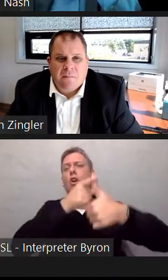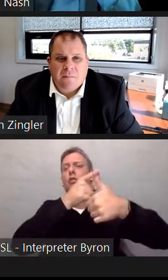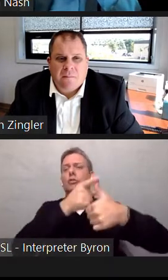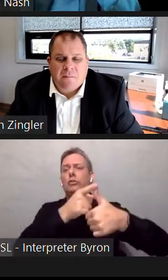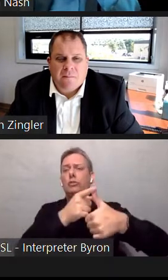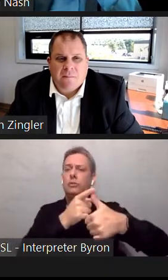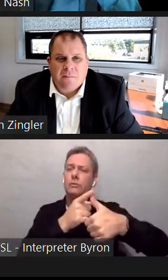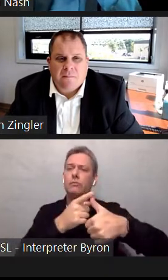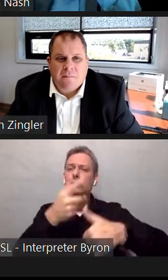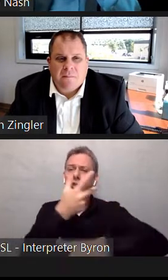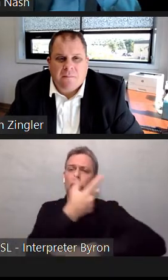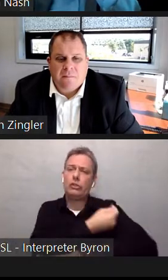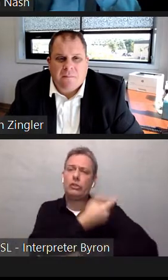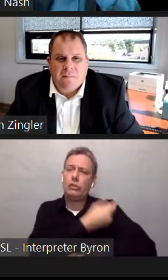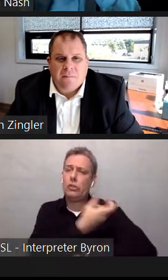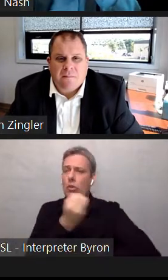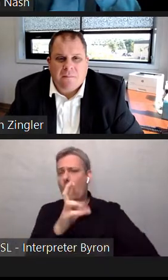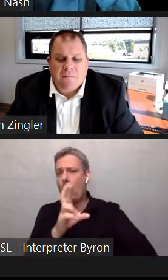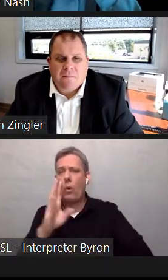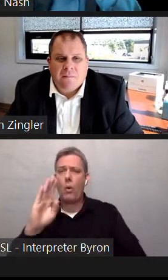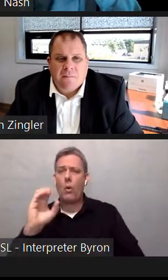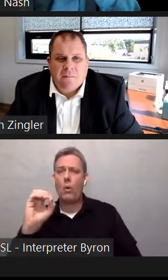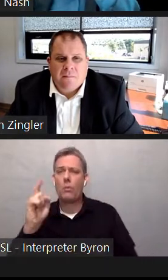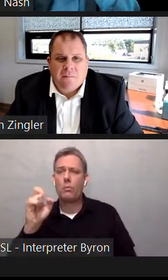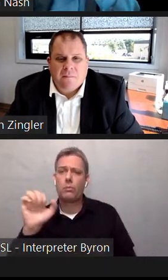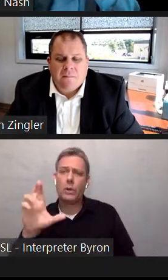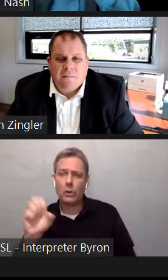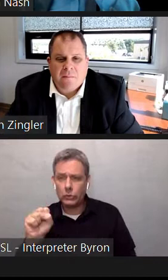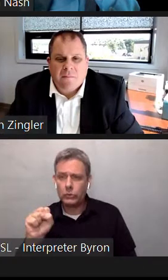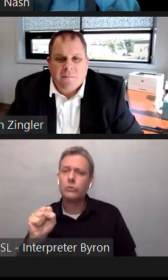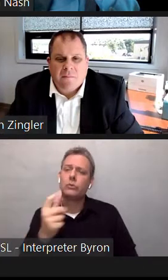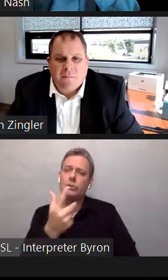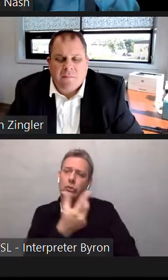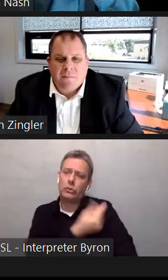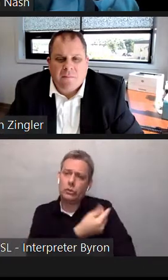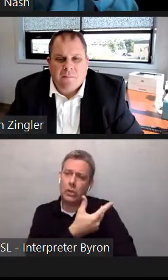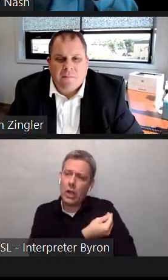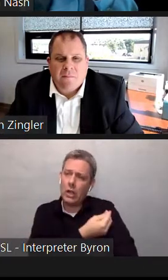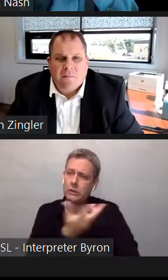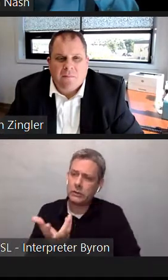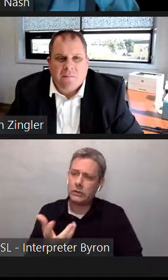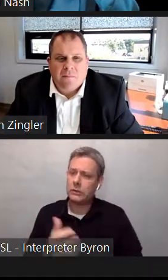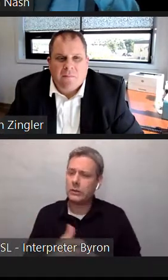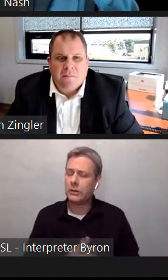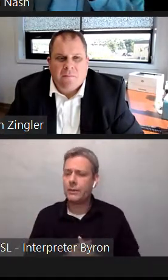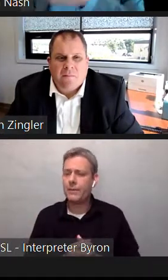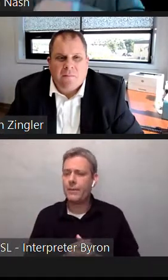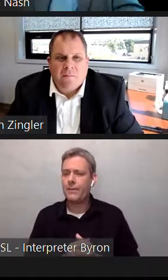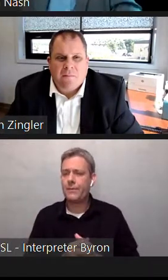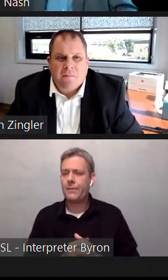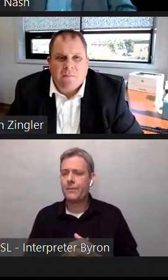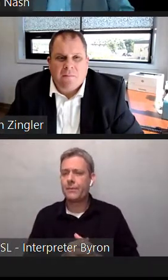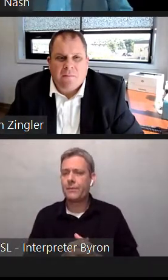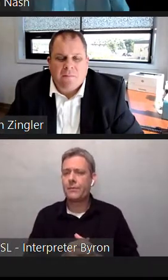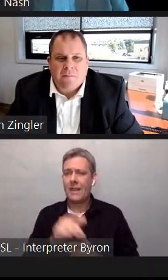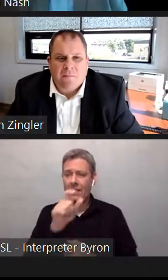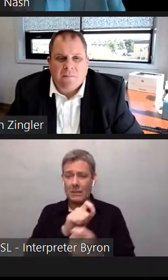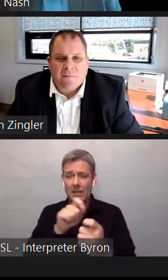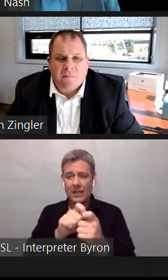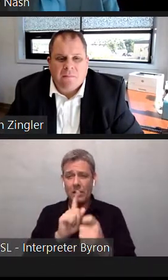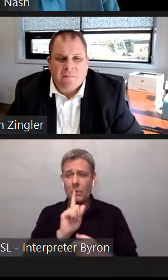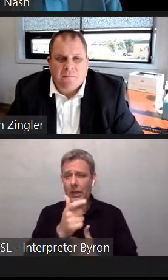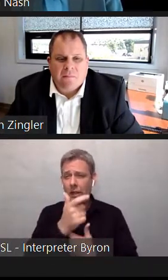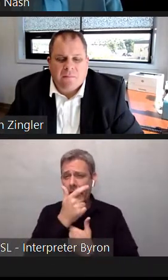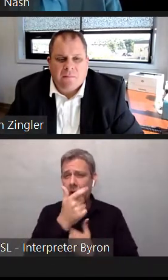not include on the list with those DD concerning COVID-19 booster shots? And that's particularly interesting here